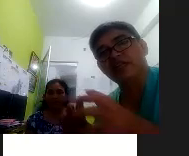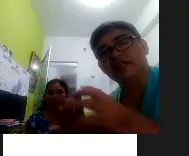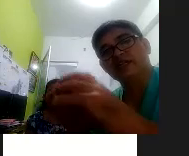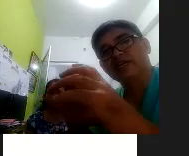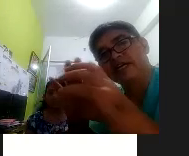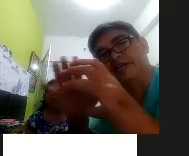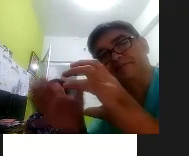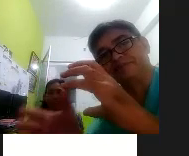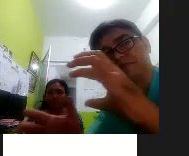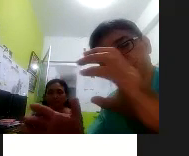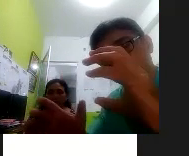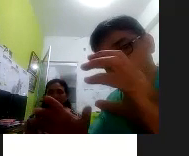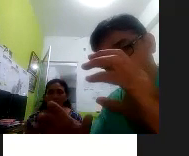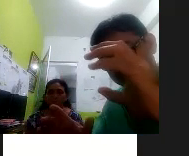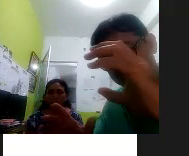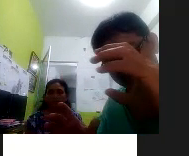external